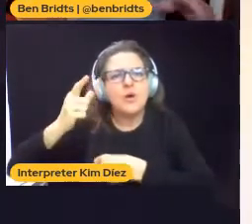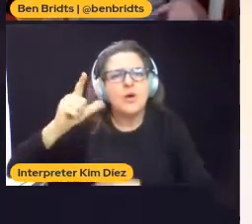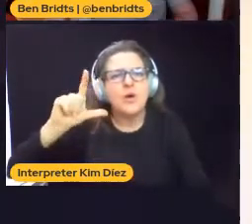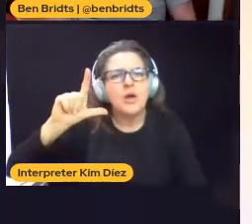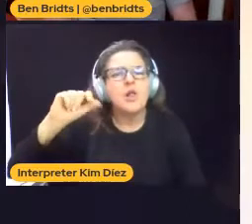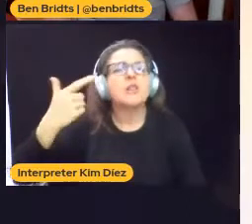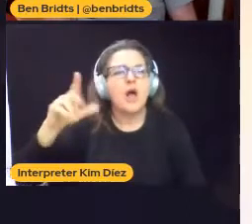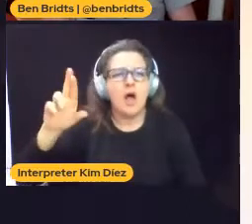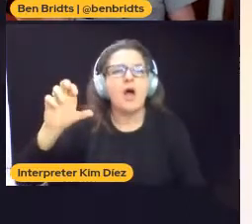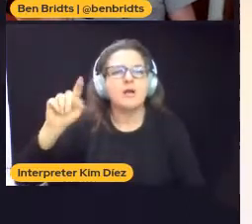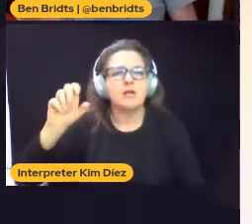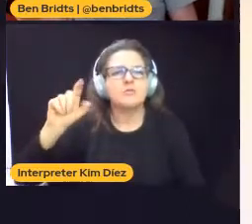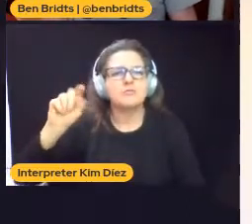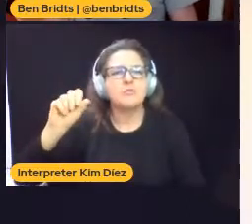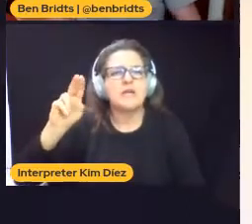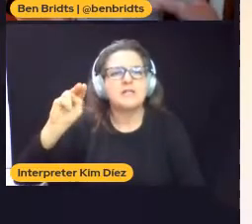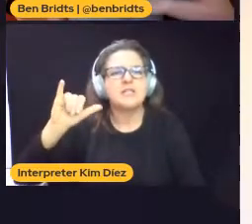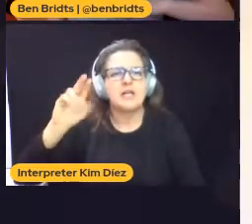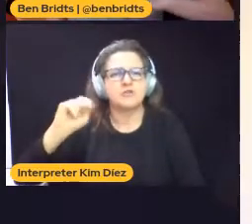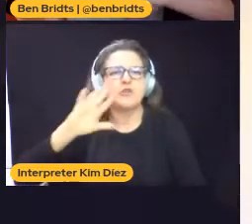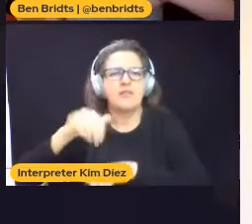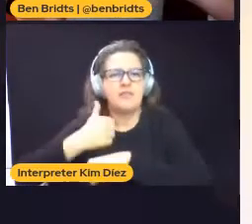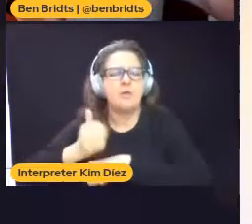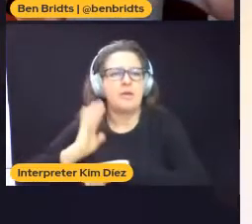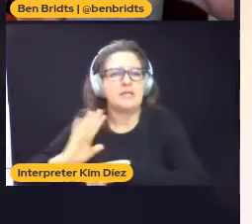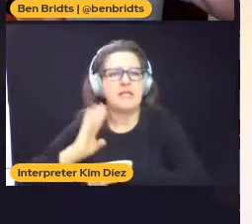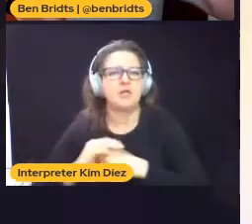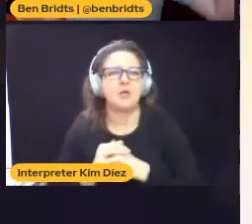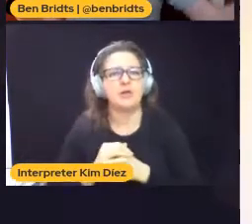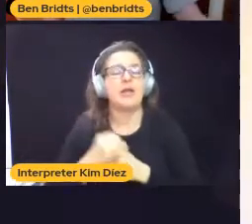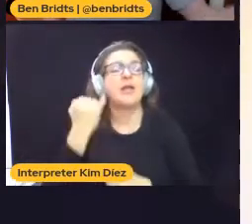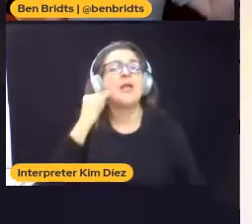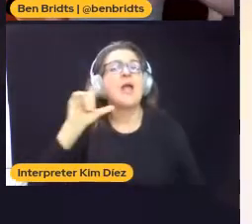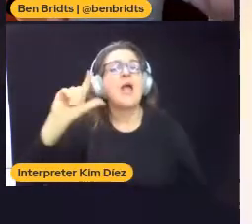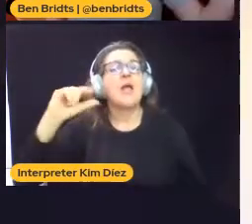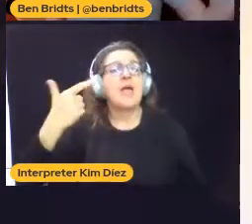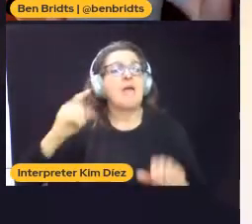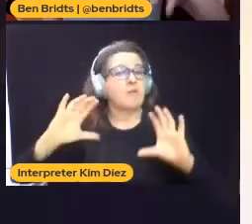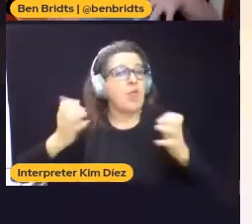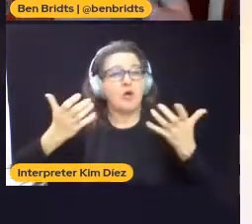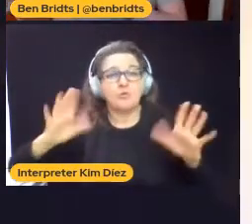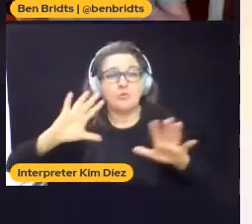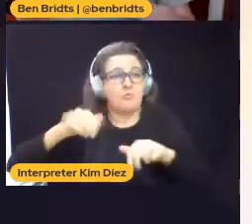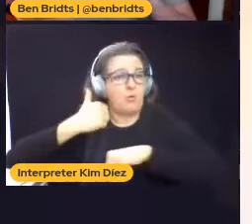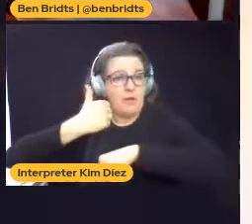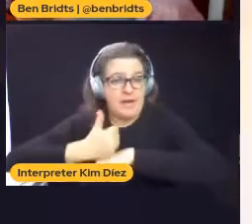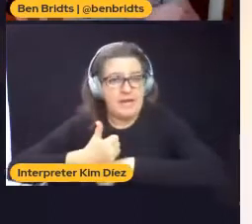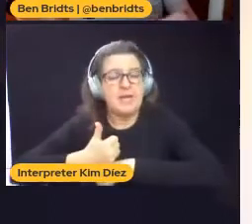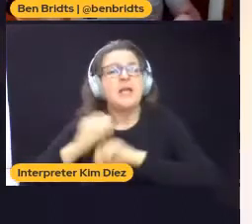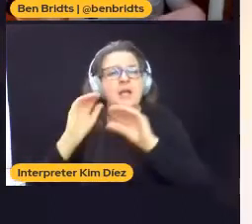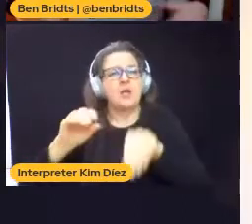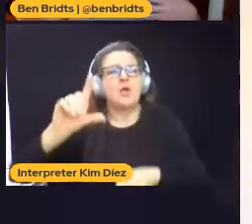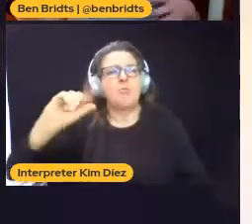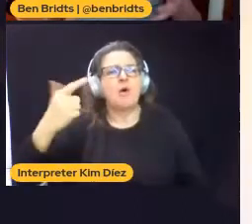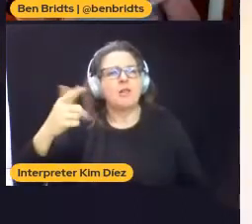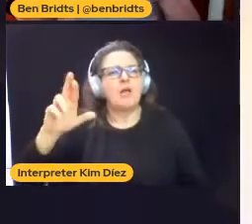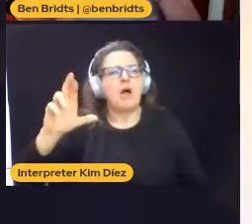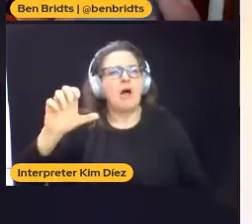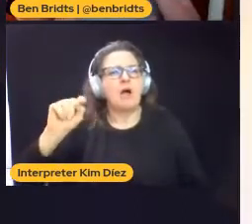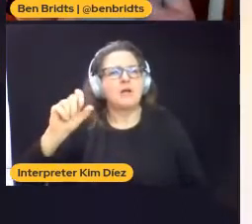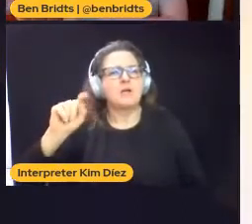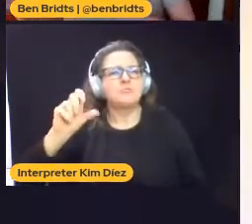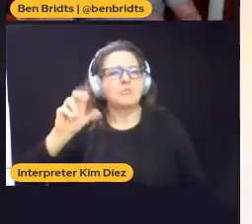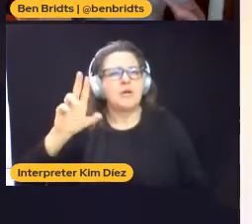tricky things with CloudWatch logs. And if your log group already exists, you can't put the log rotation on there that easily.